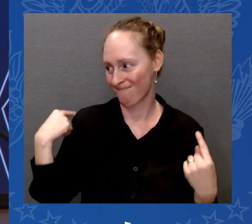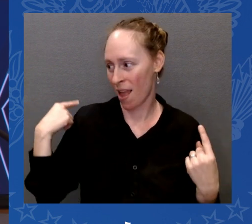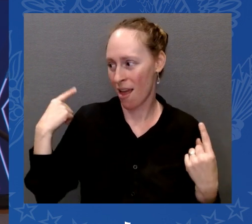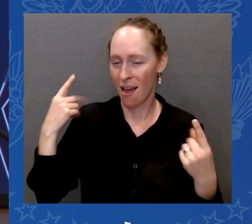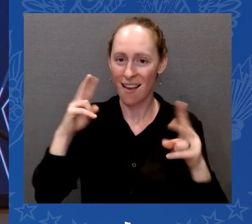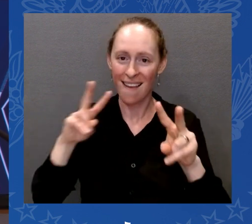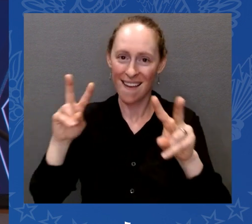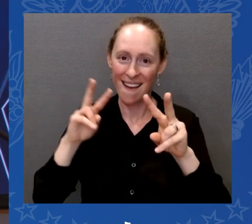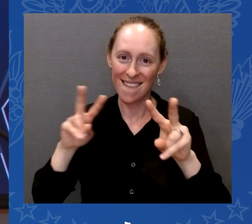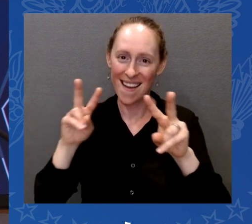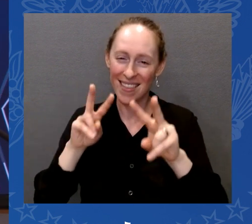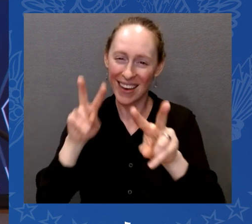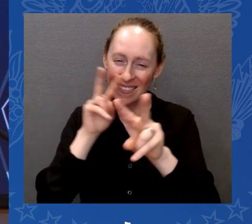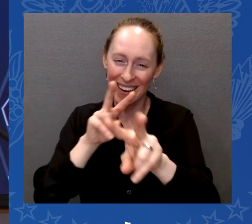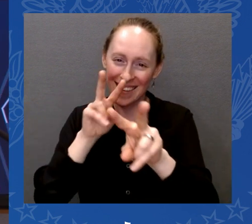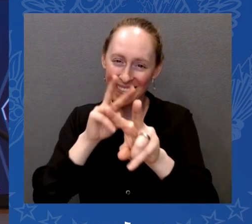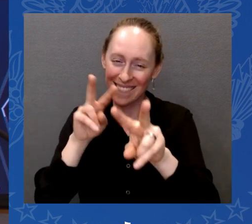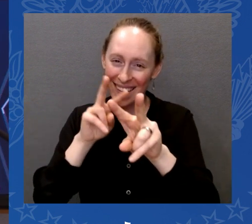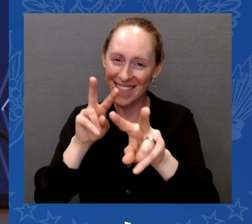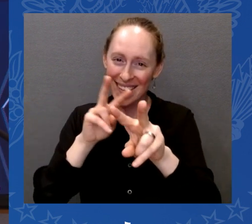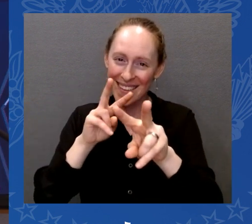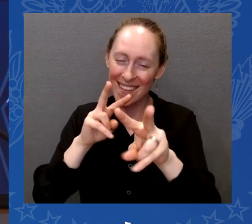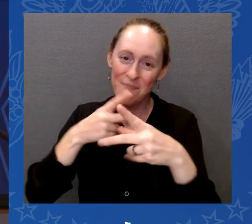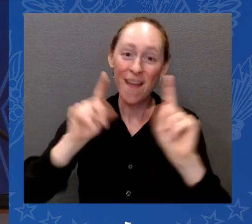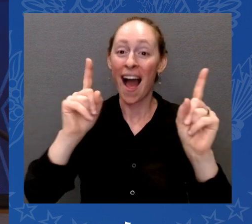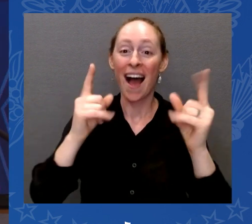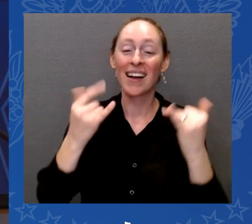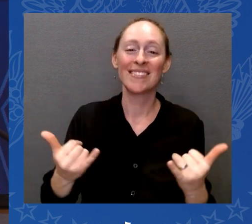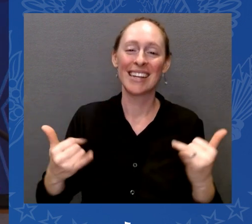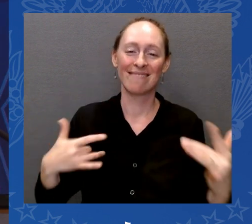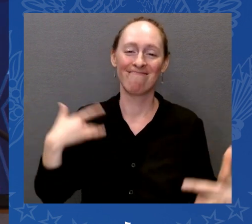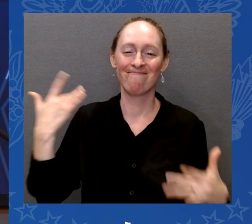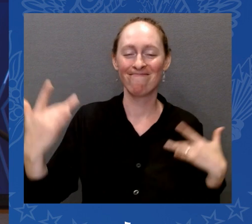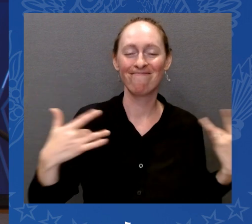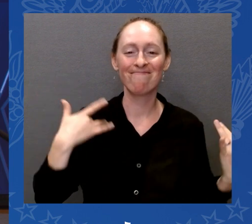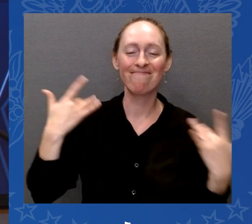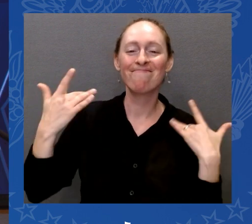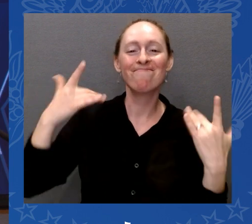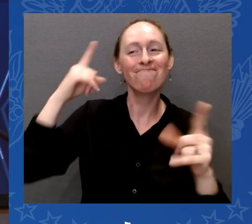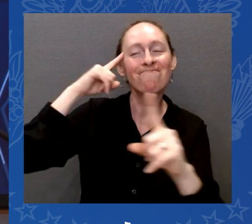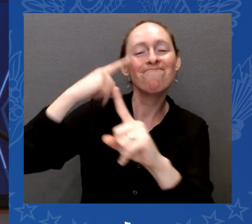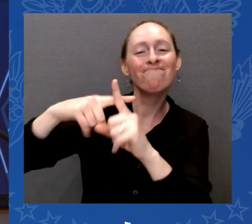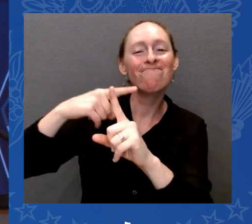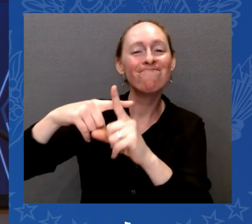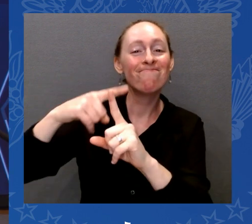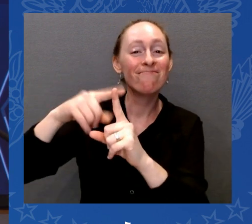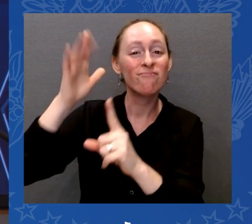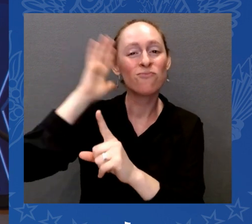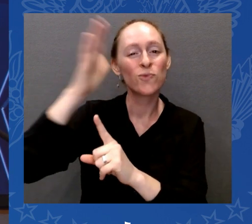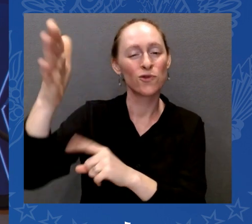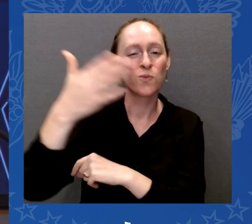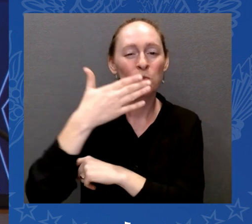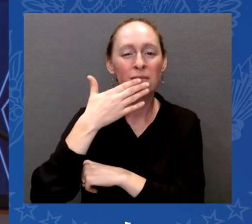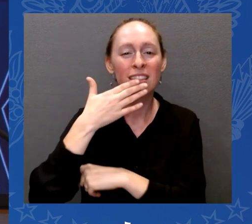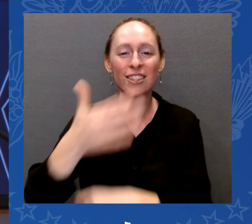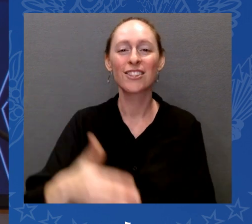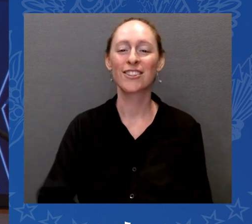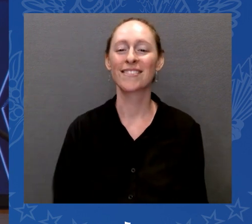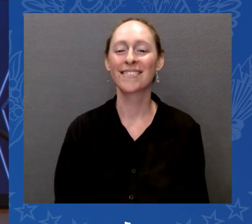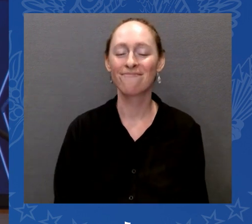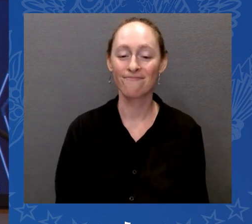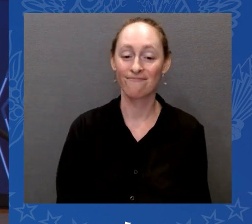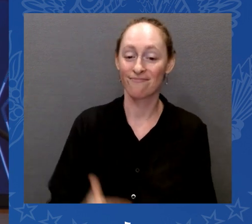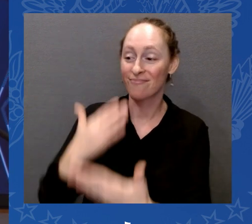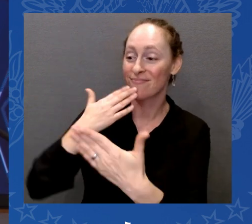that sense of hope again, and it happened again. And I want to thank the President and Majority Leader Chuck Schumer. If he had not been